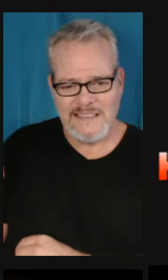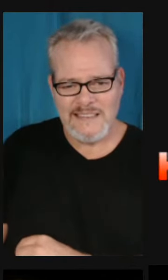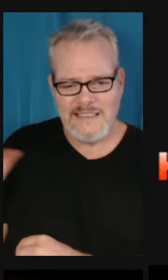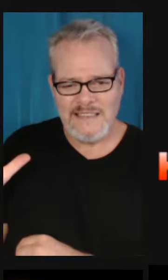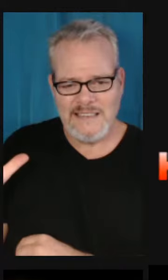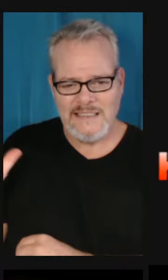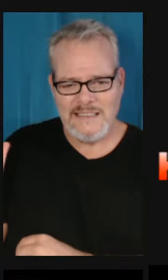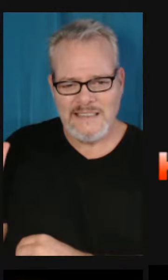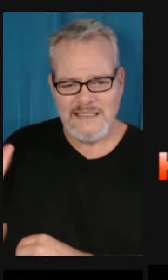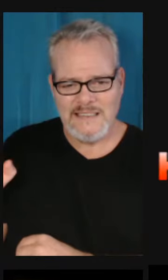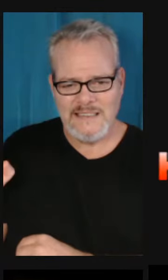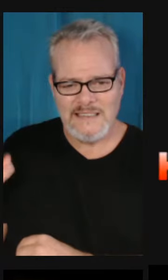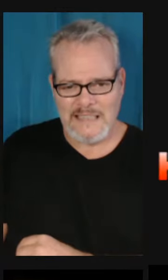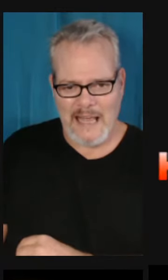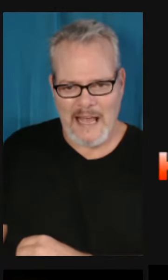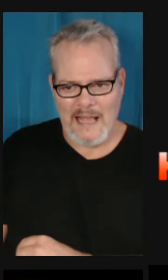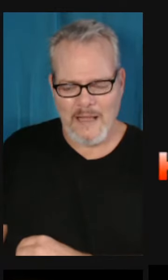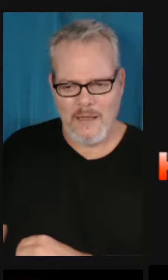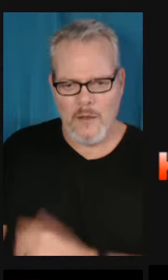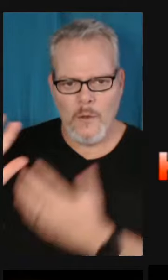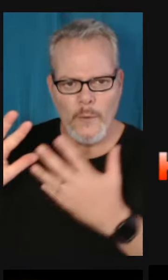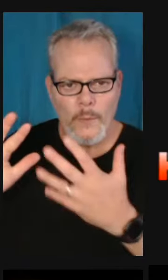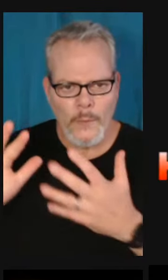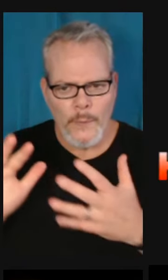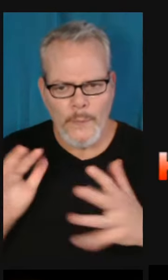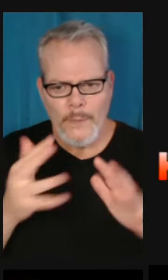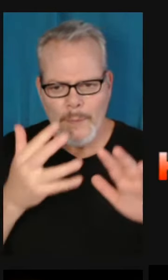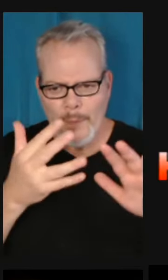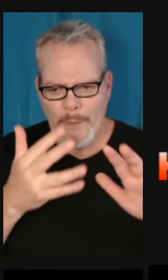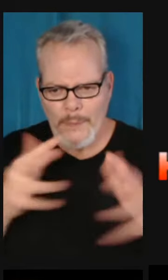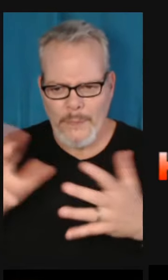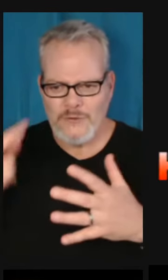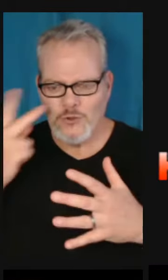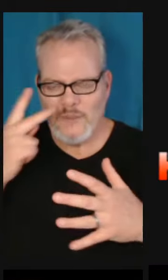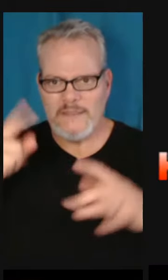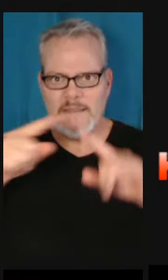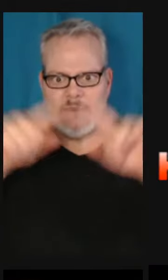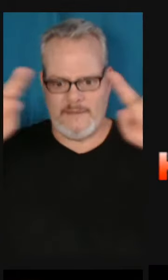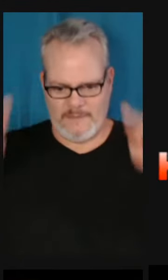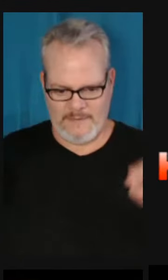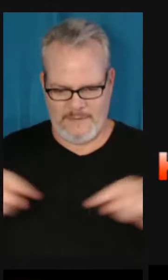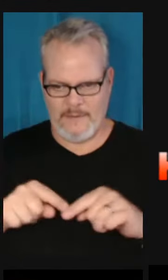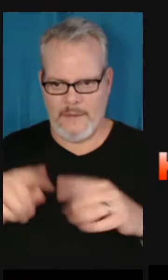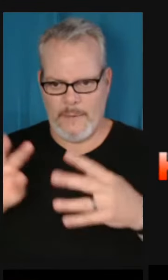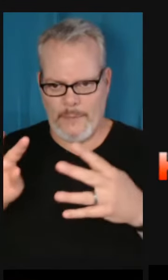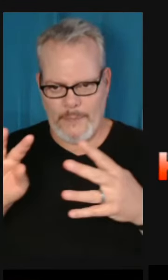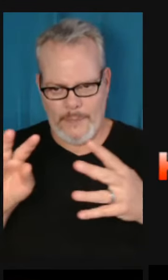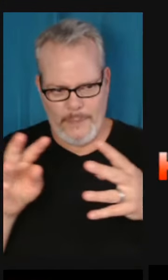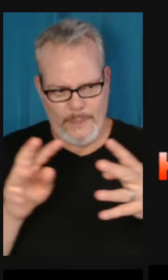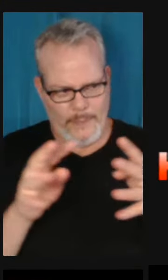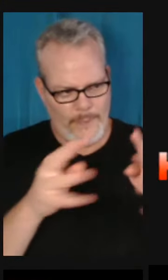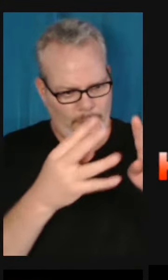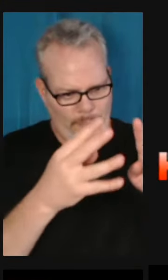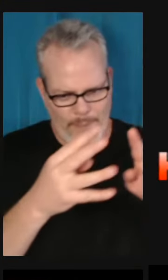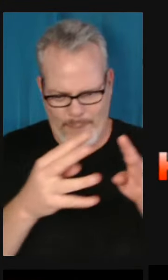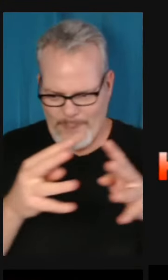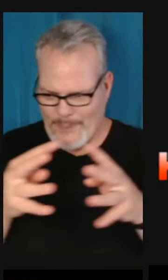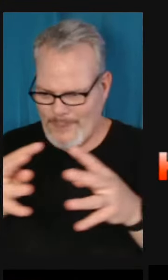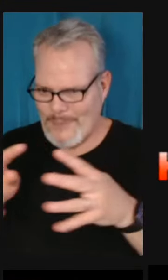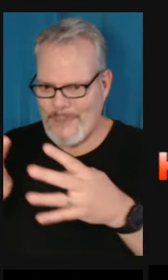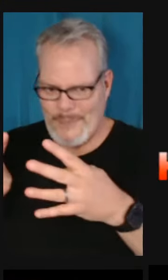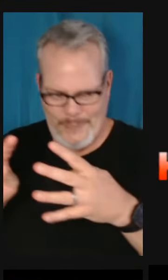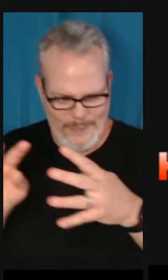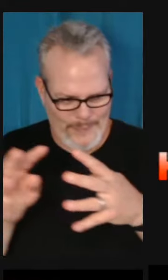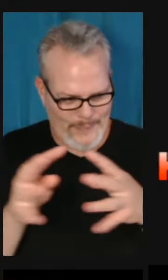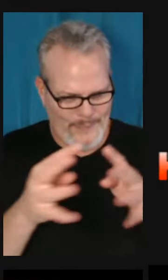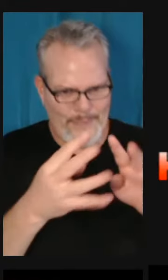fumes over to the right side of the screen, which is towards the national park viewing areas and further afield towards communities